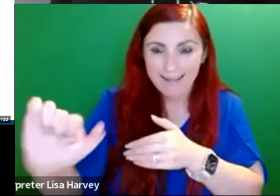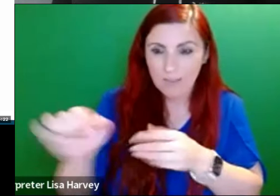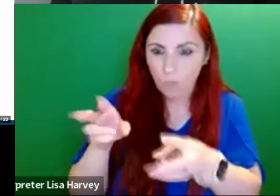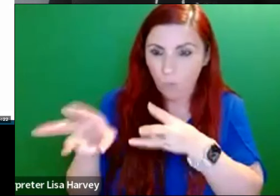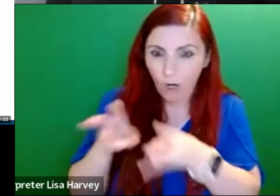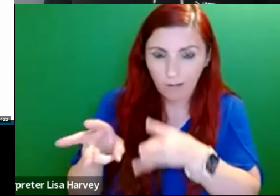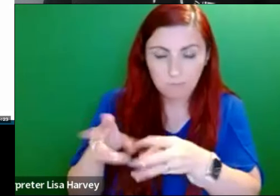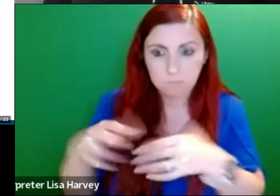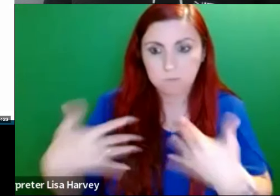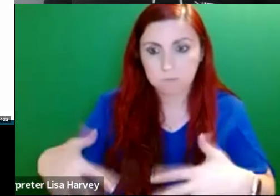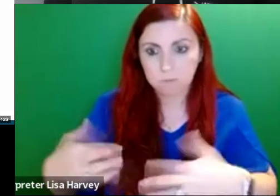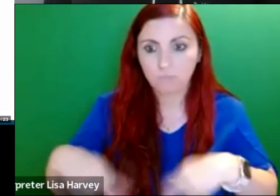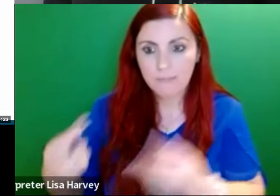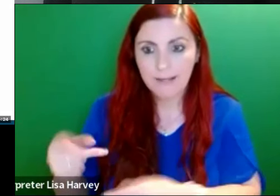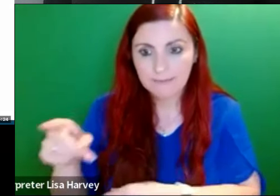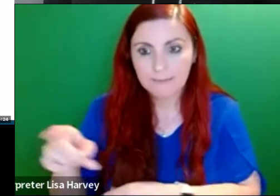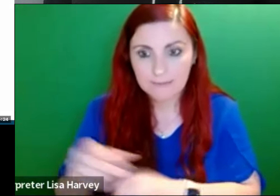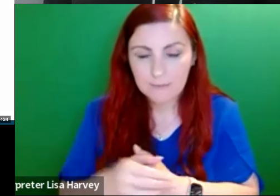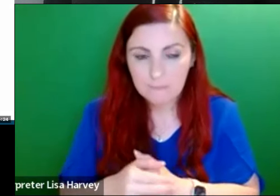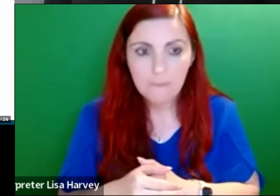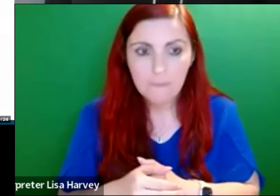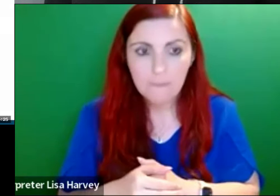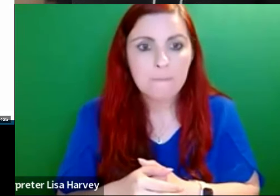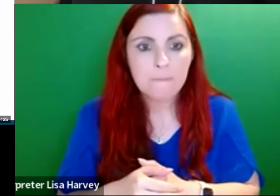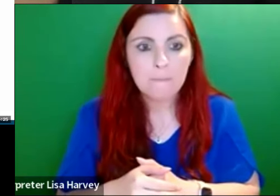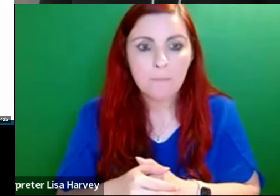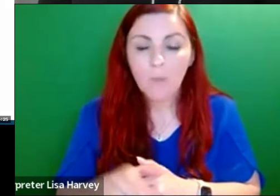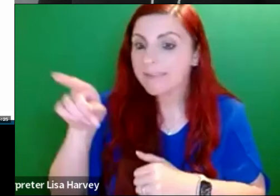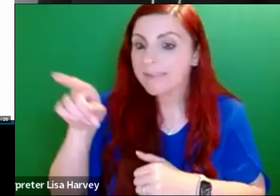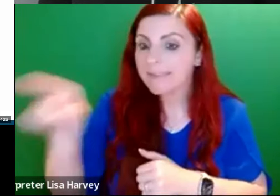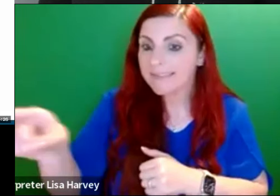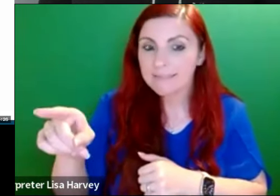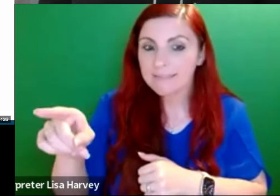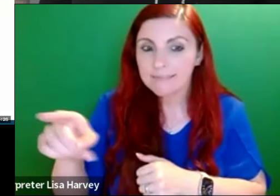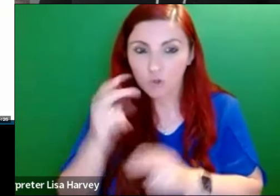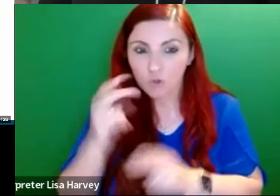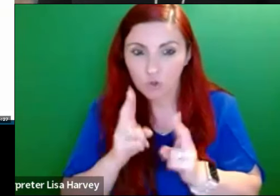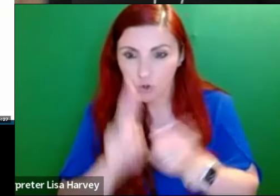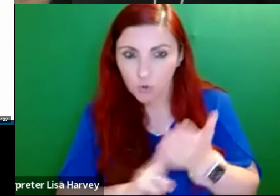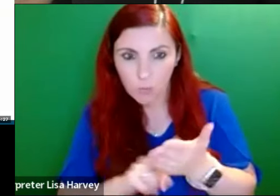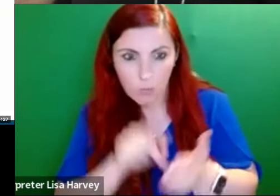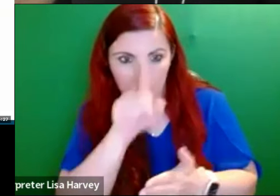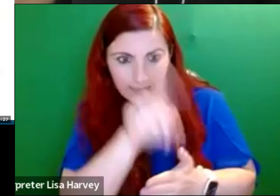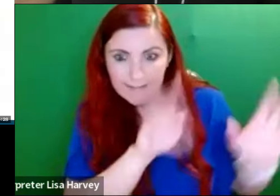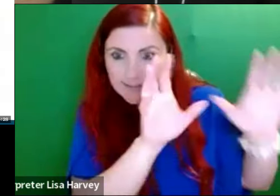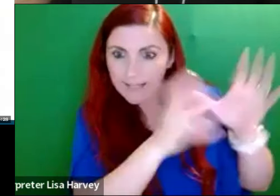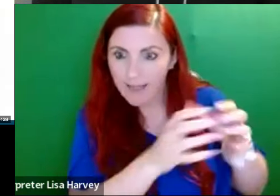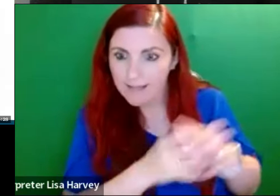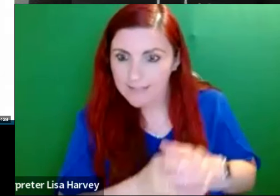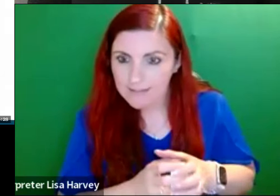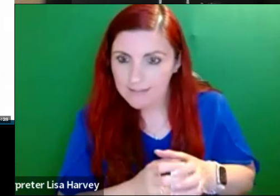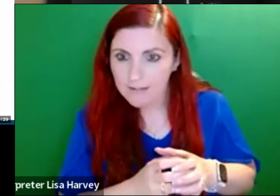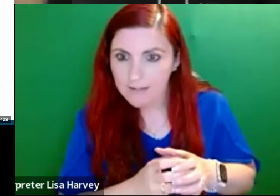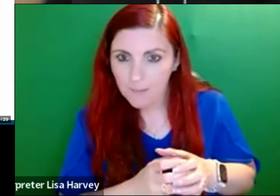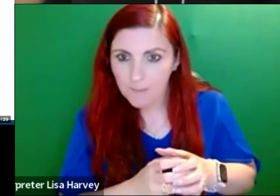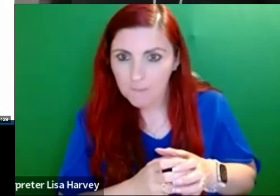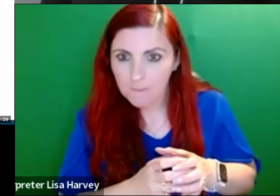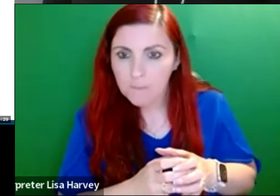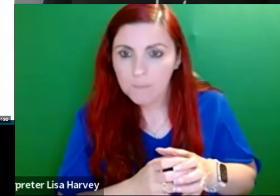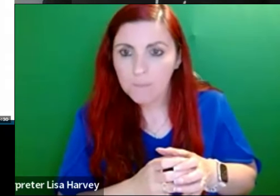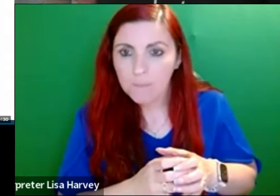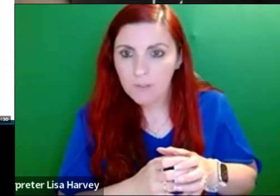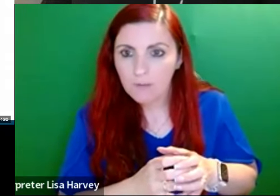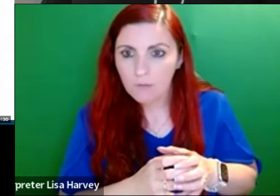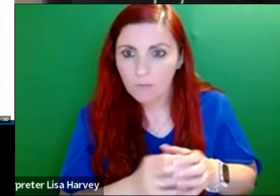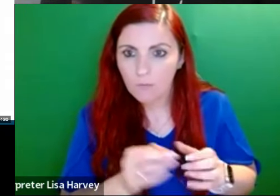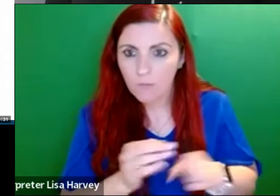respected. So he suggests using these particular grammatical classes for the